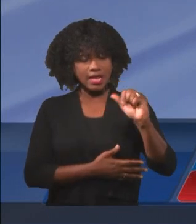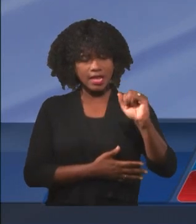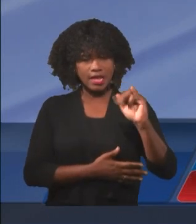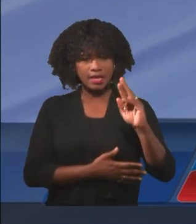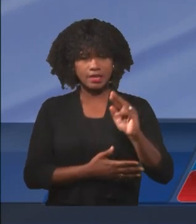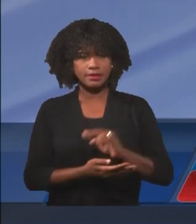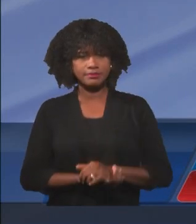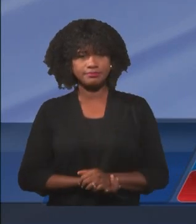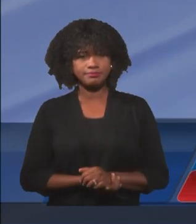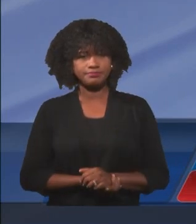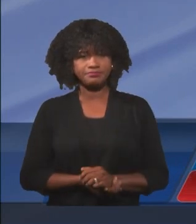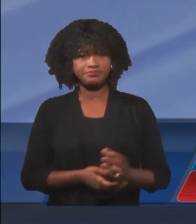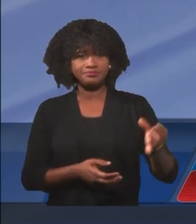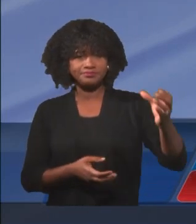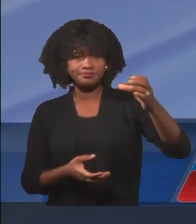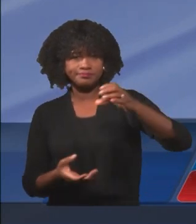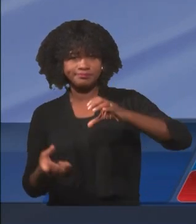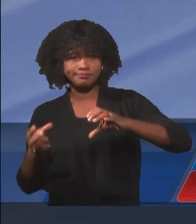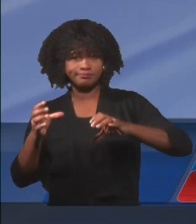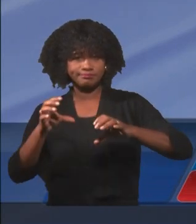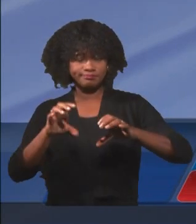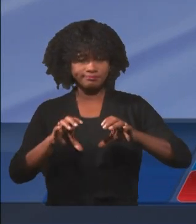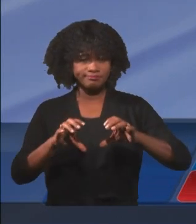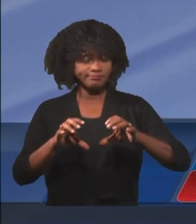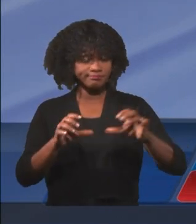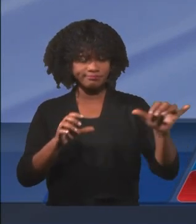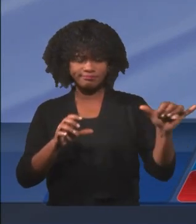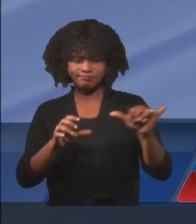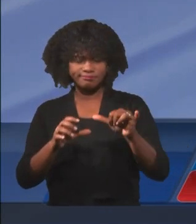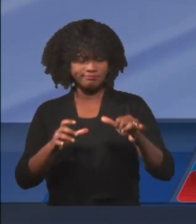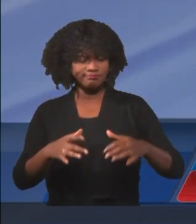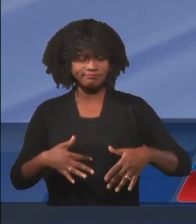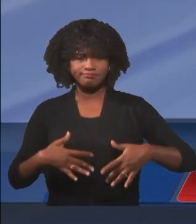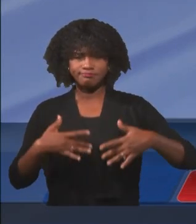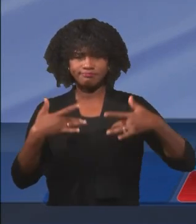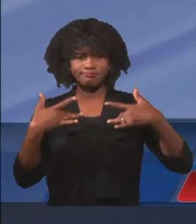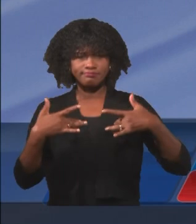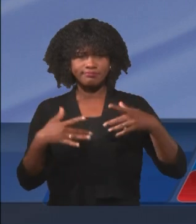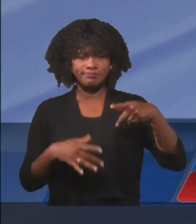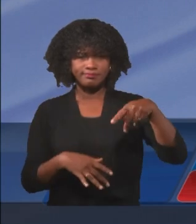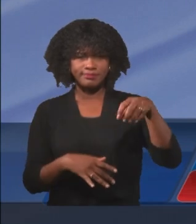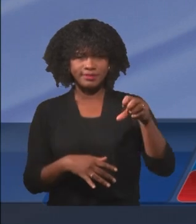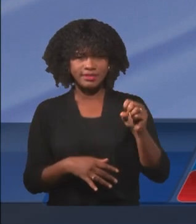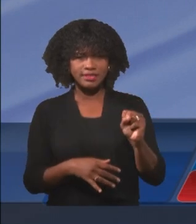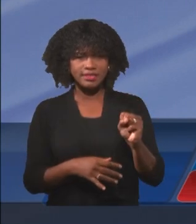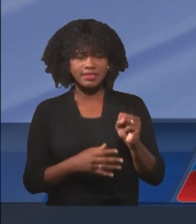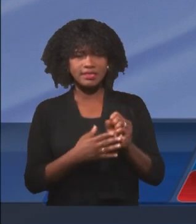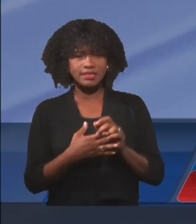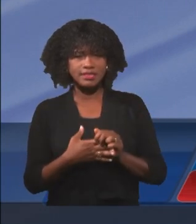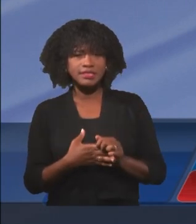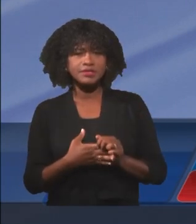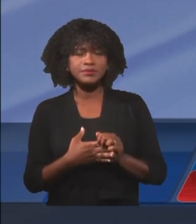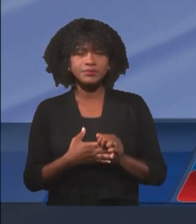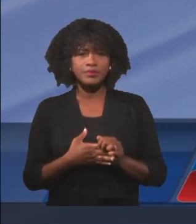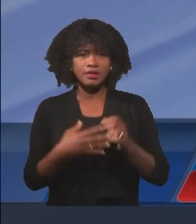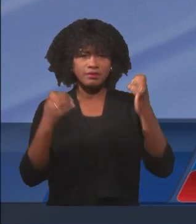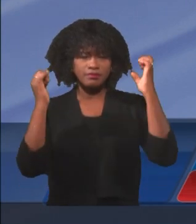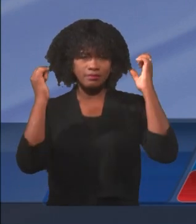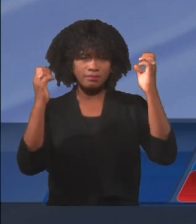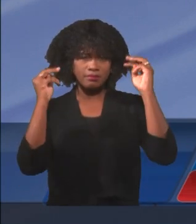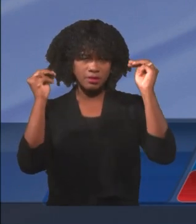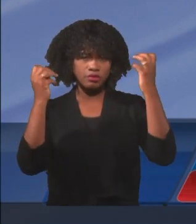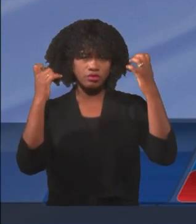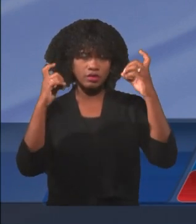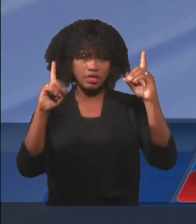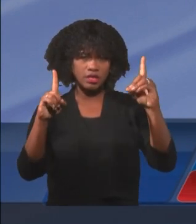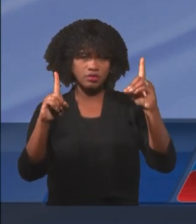Chemistry as a discipline is akin to life. The words of Deputy Permanent Secretary at the Ministry of Education, Ayanna Gaspard-Clarke, at the 2024